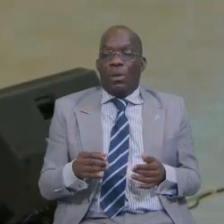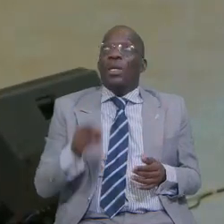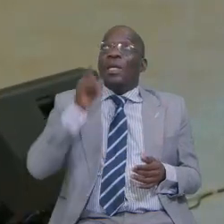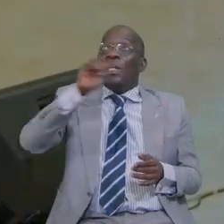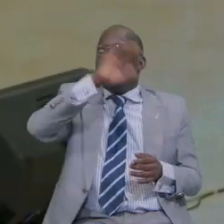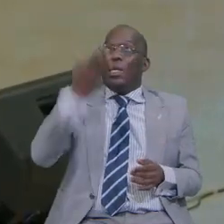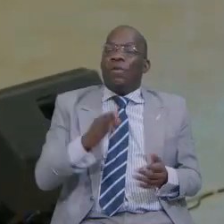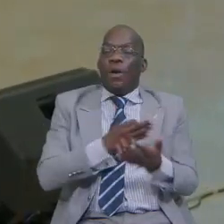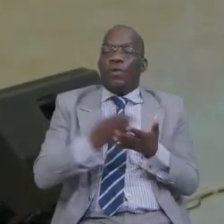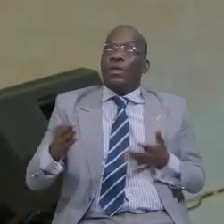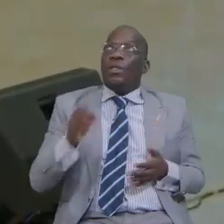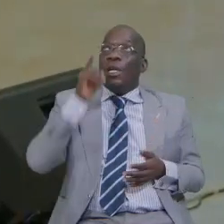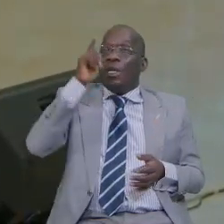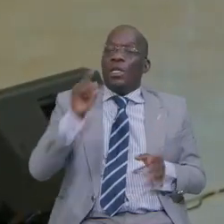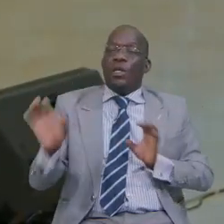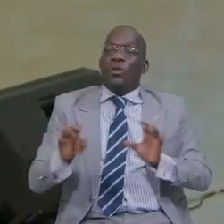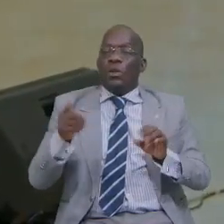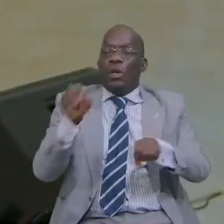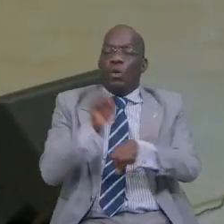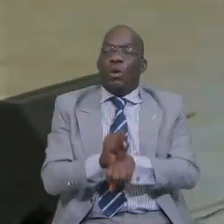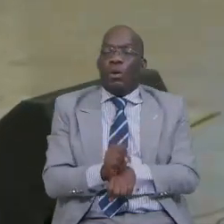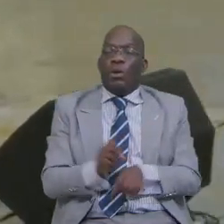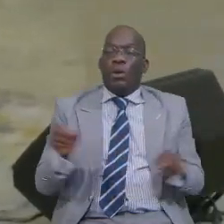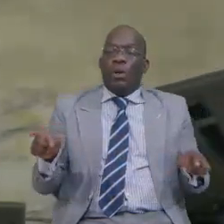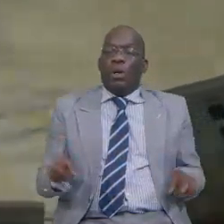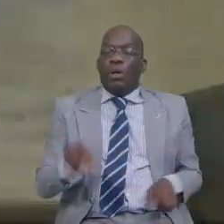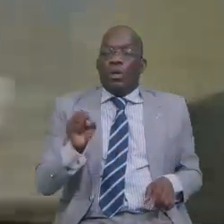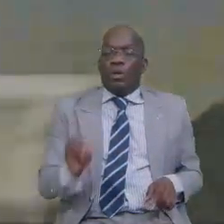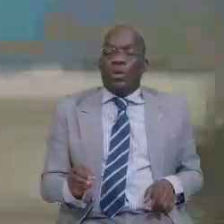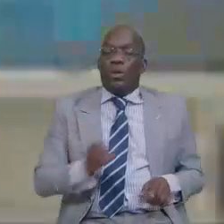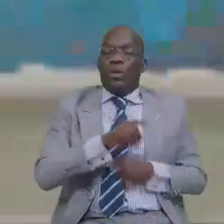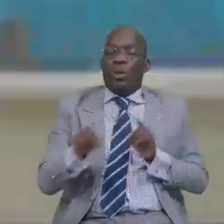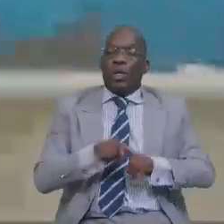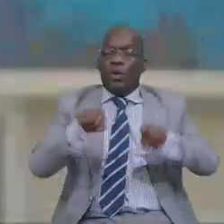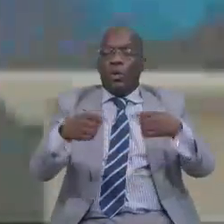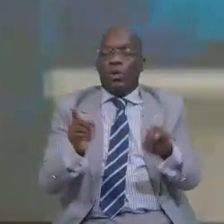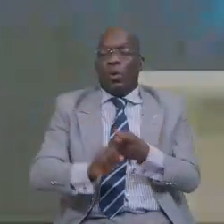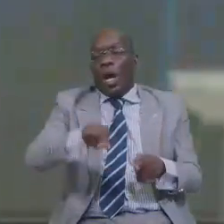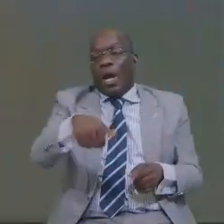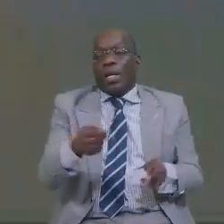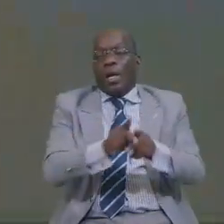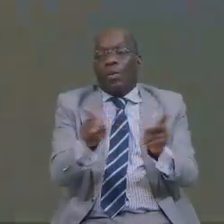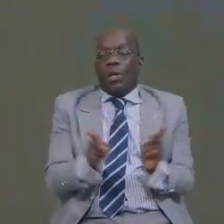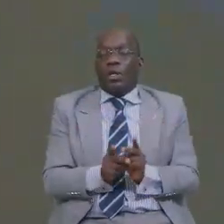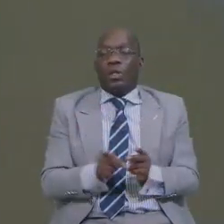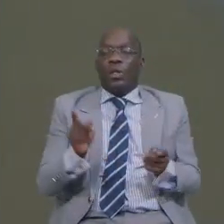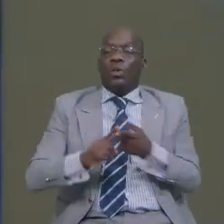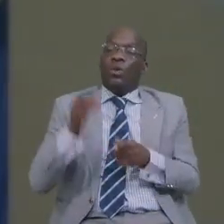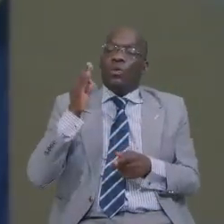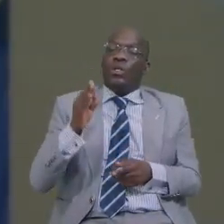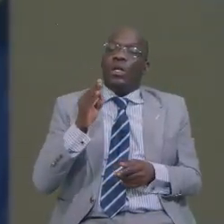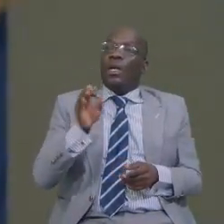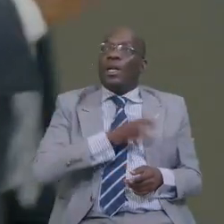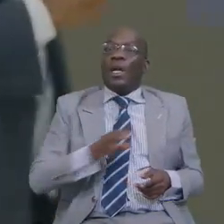fails, he doeth the work. And so when you go to any other place to minister, Christ dwells in me.